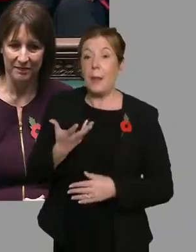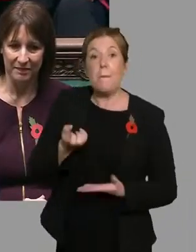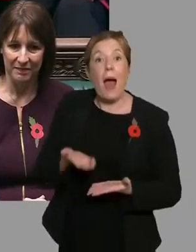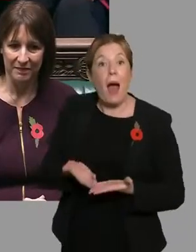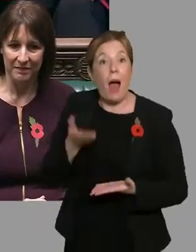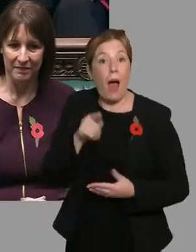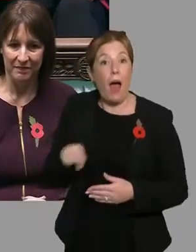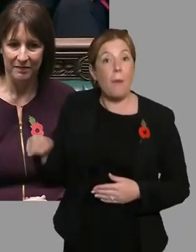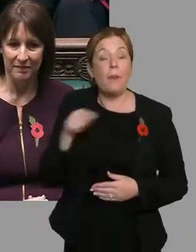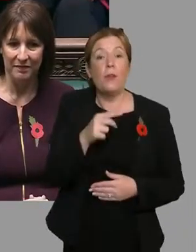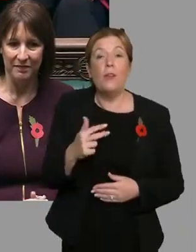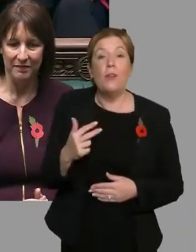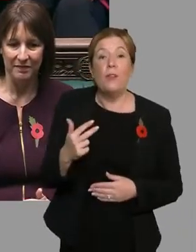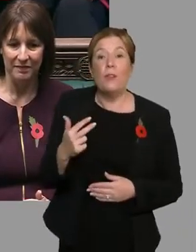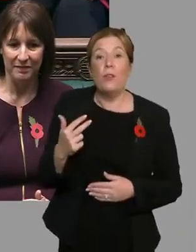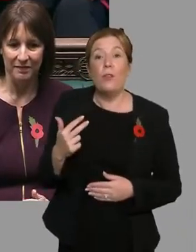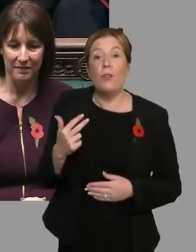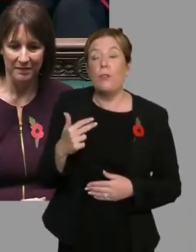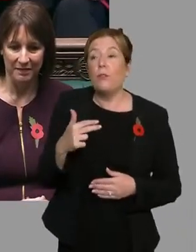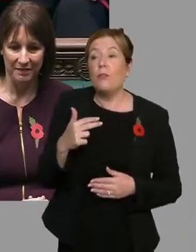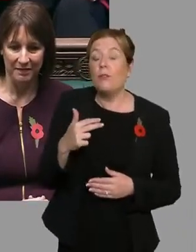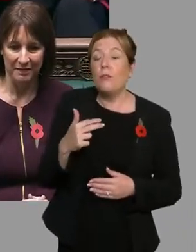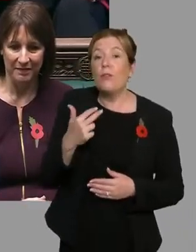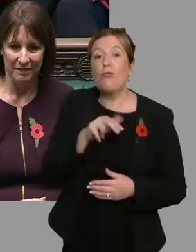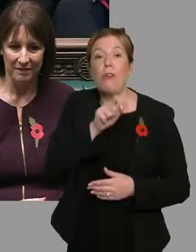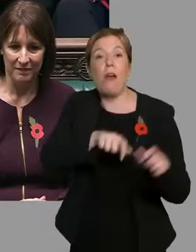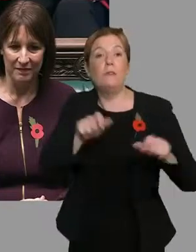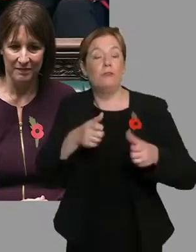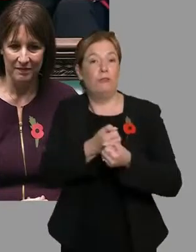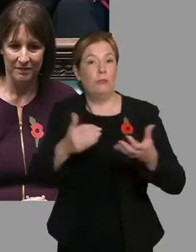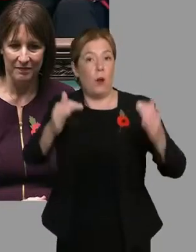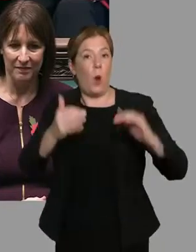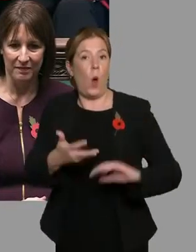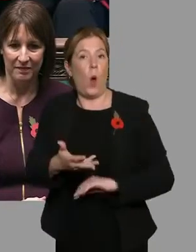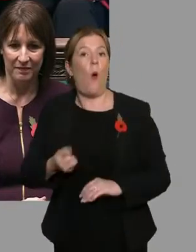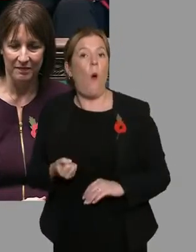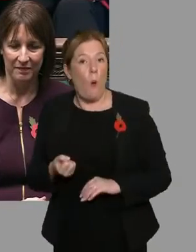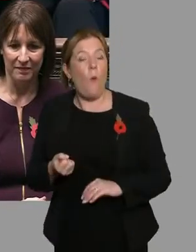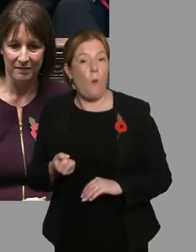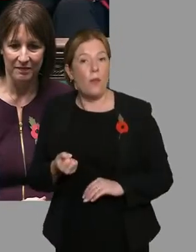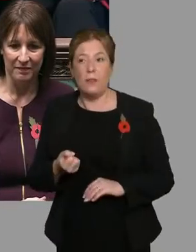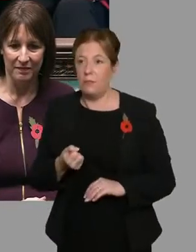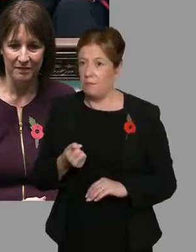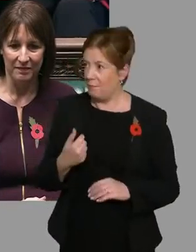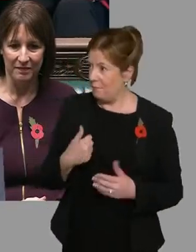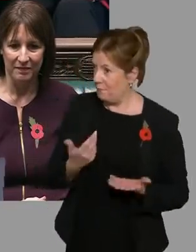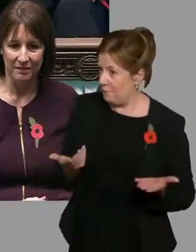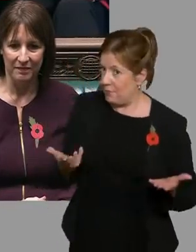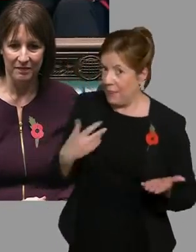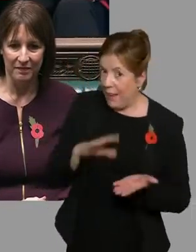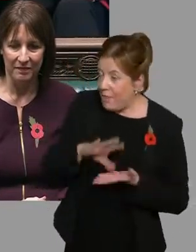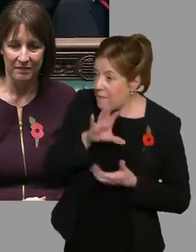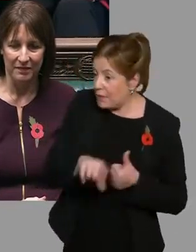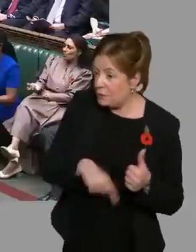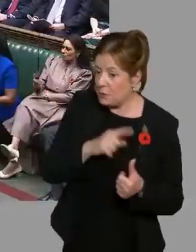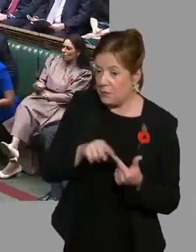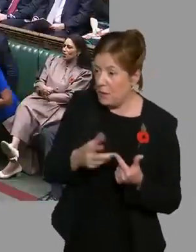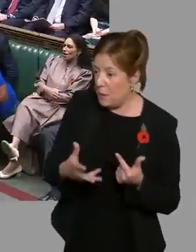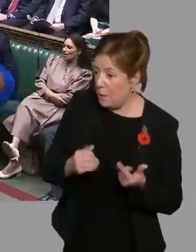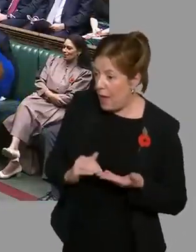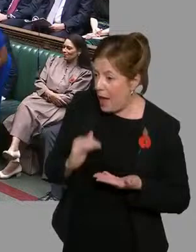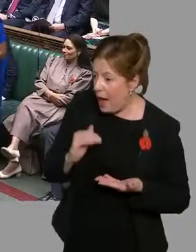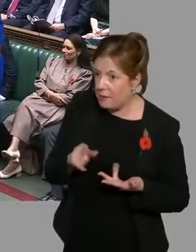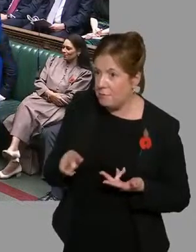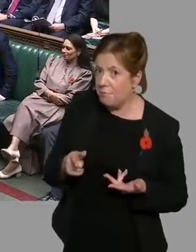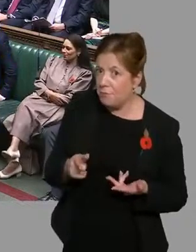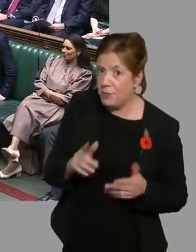if she's opposed to that investment or the pay rise for working people, she's a straight talker as I understand it. Perhaps she should say so.